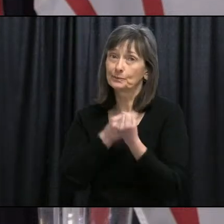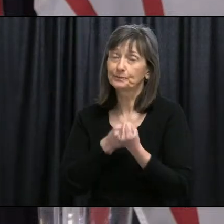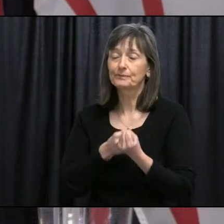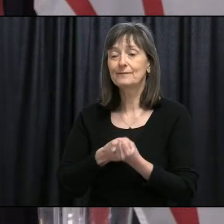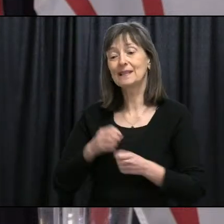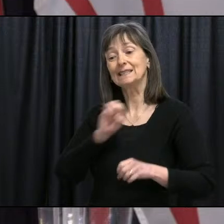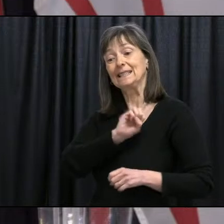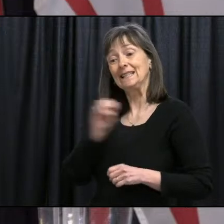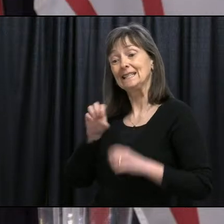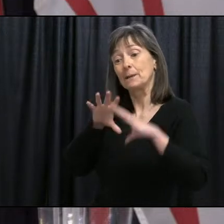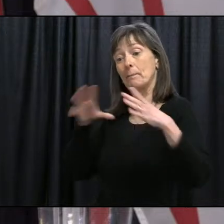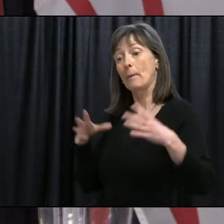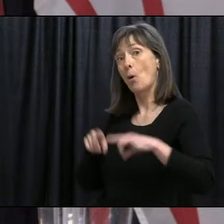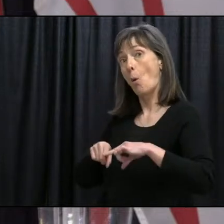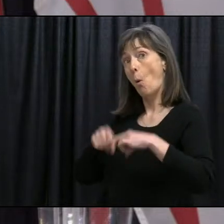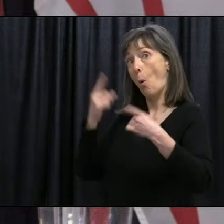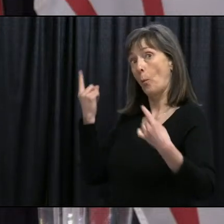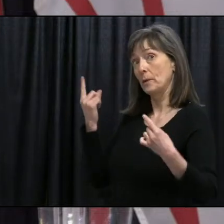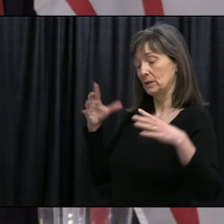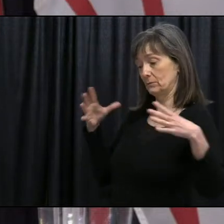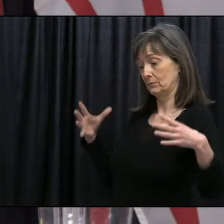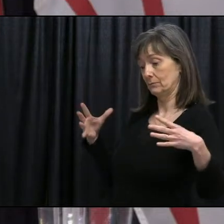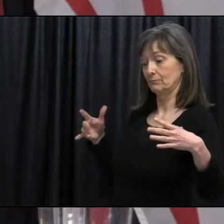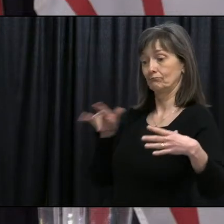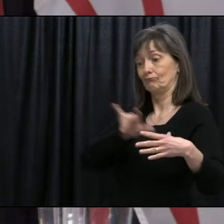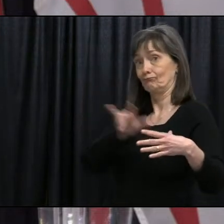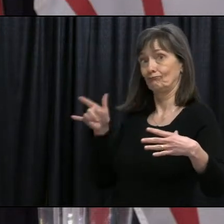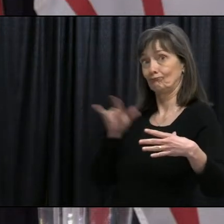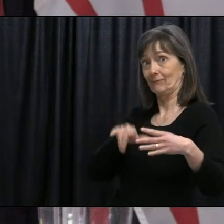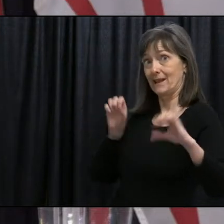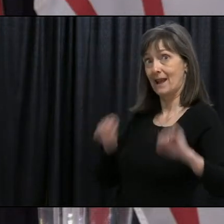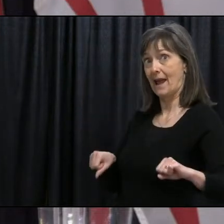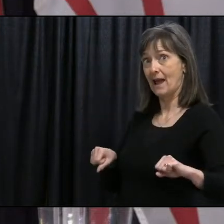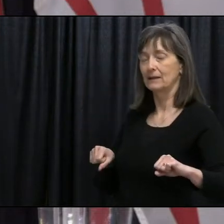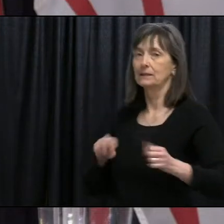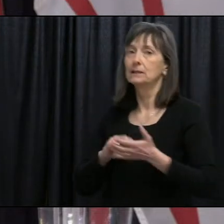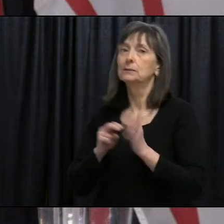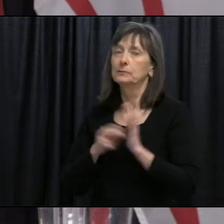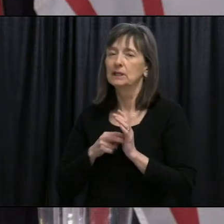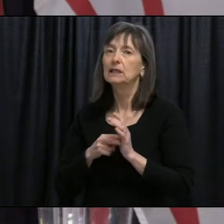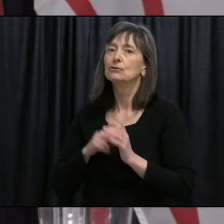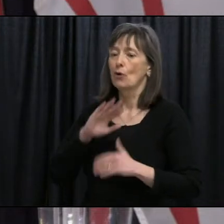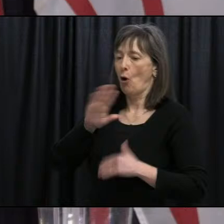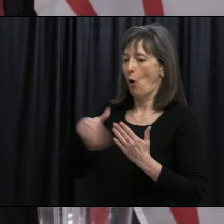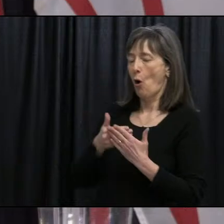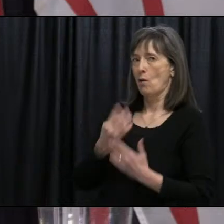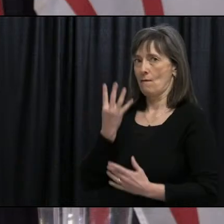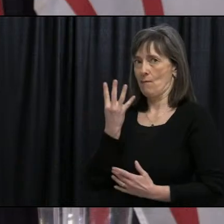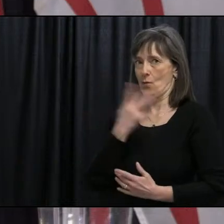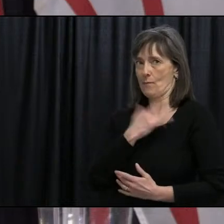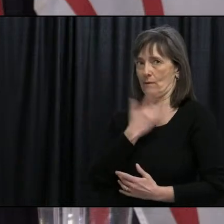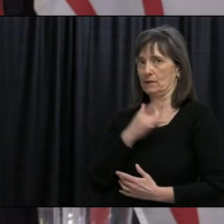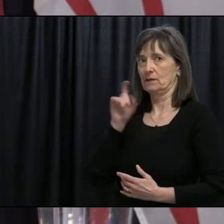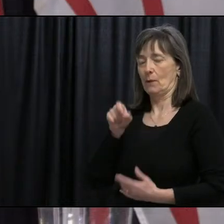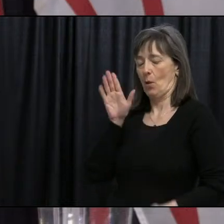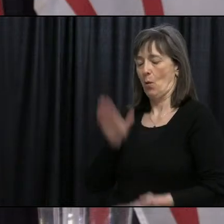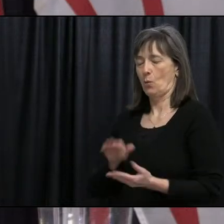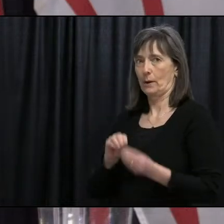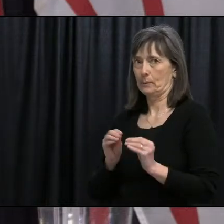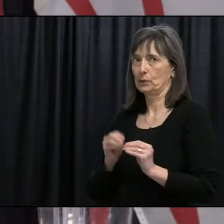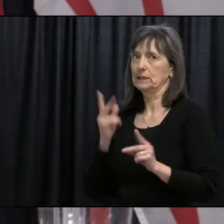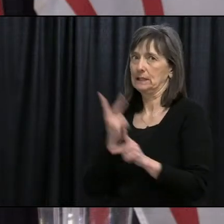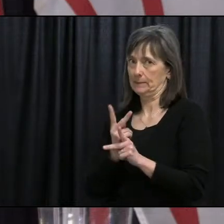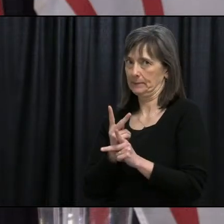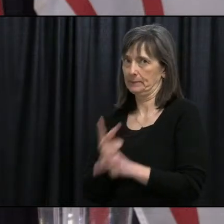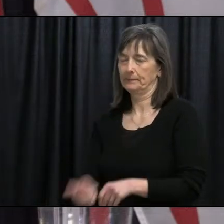depends on our numbers here staying low, as well as the numbers throughout New Brunswick, Nova Scotia, and PEI. It depends on